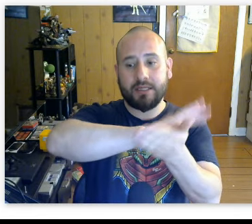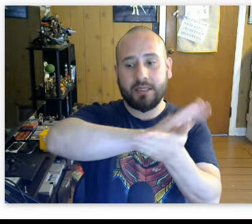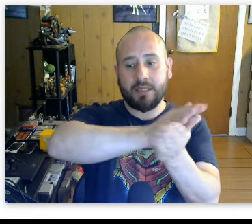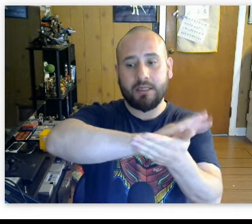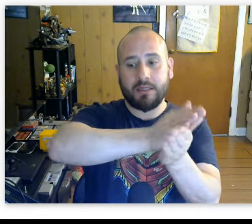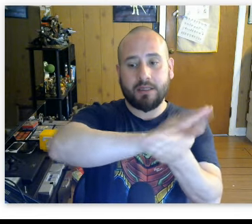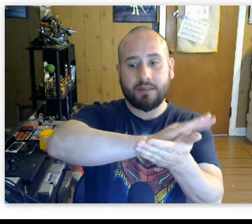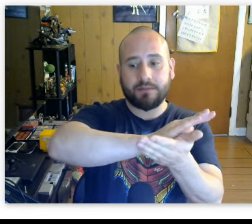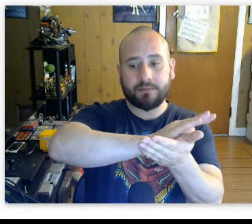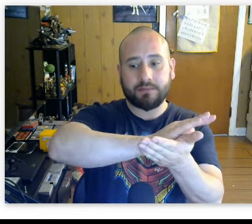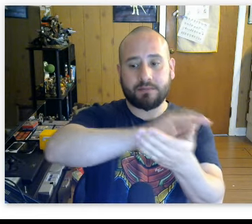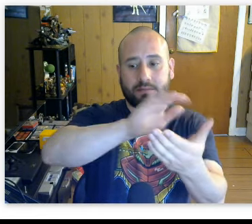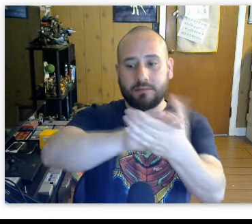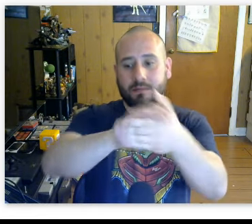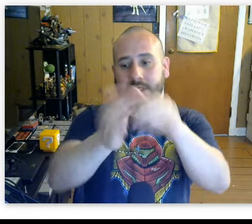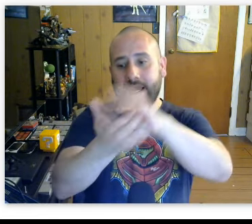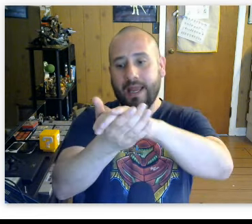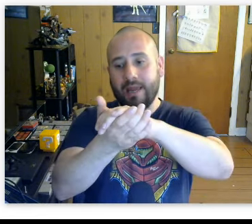Cheese,